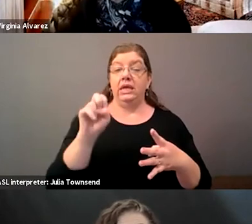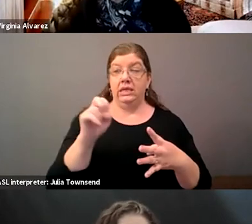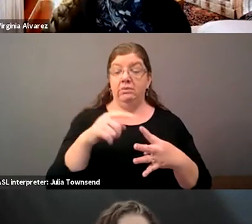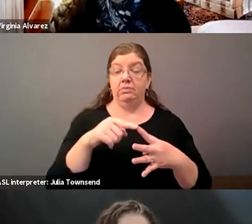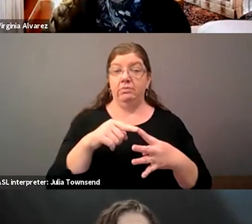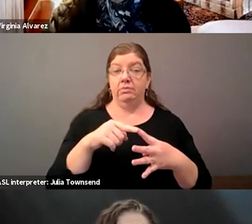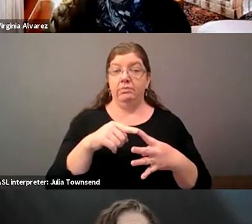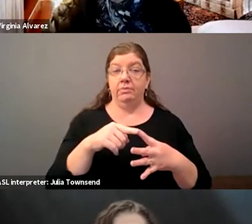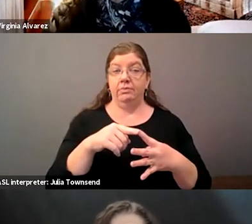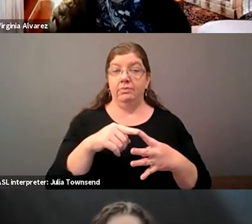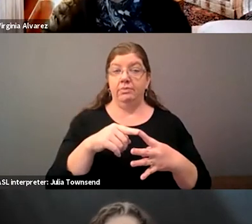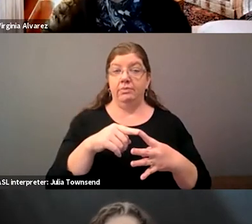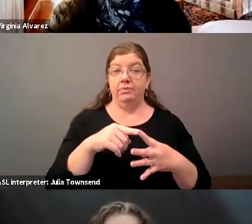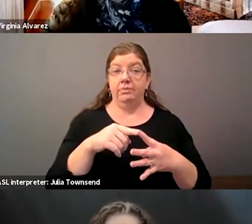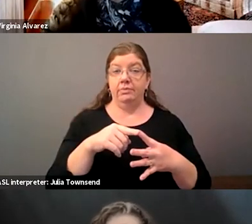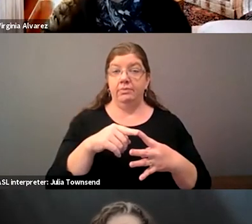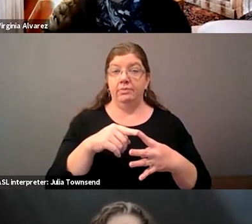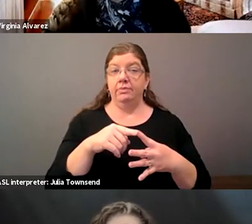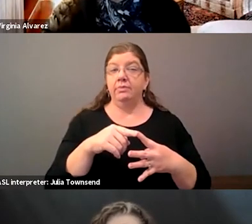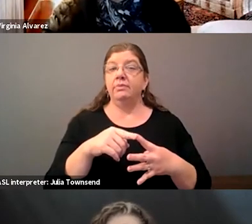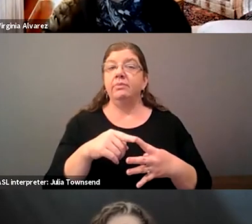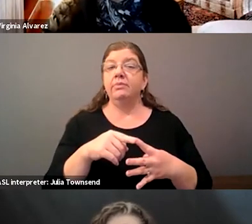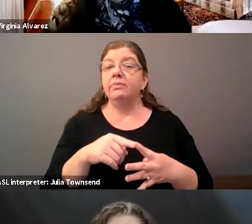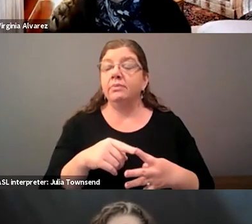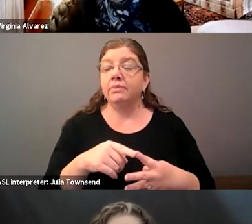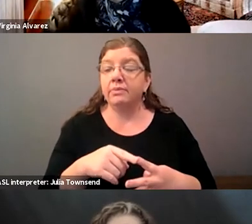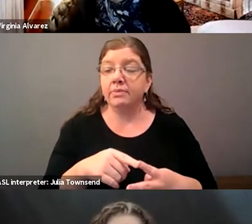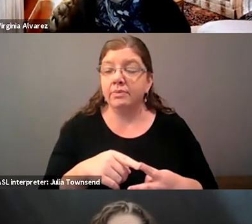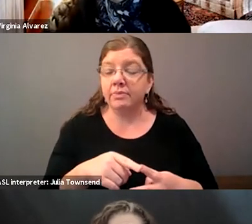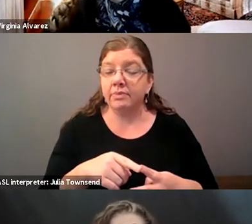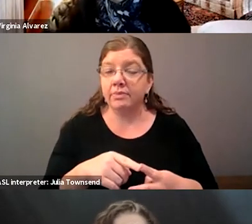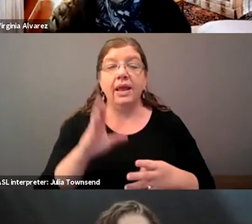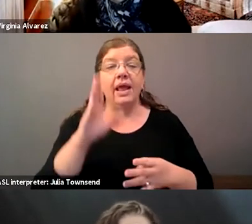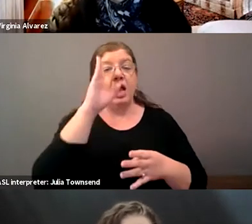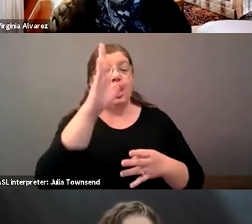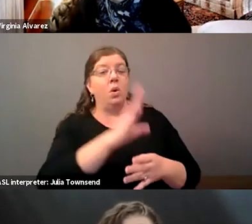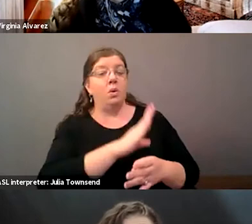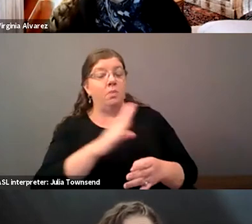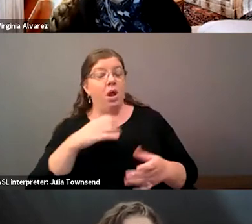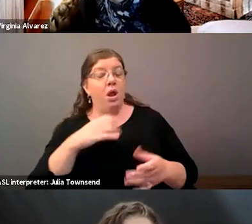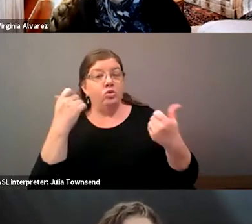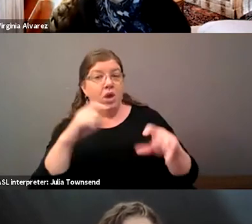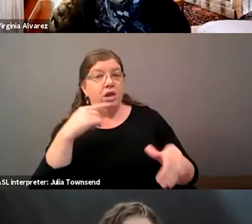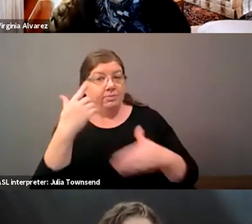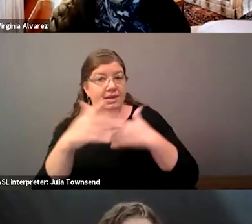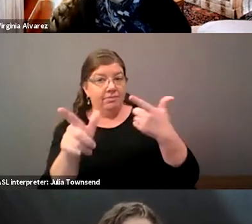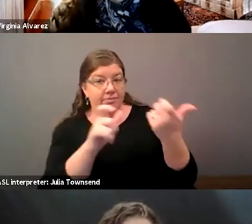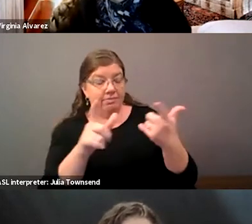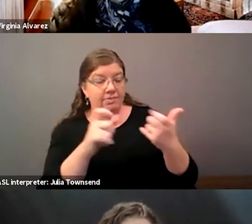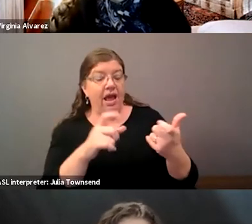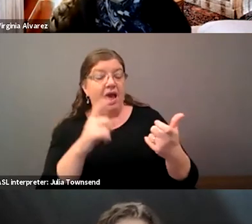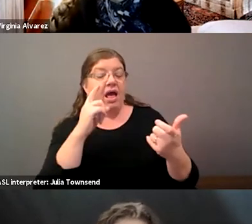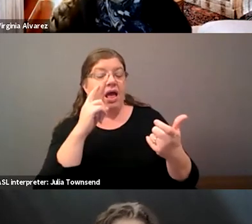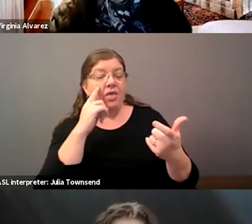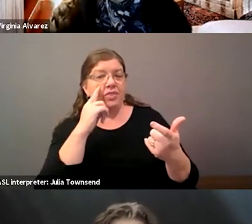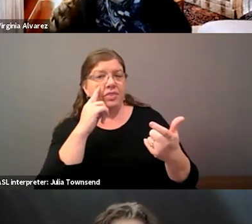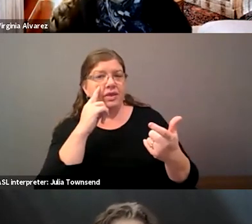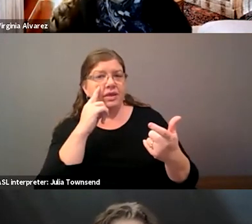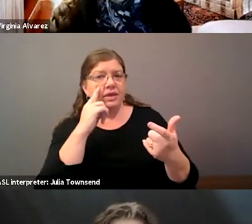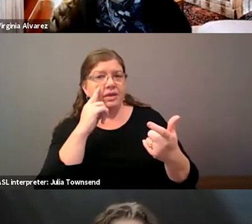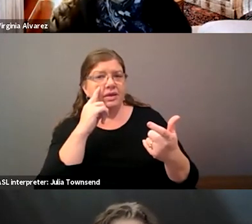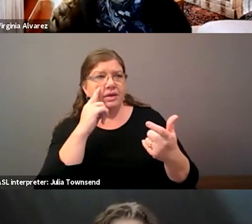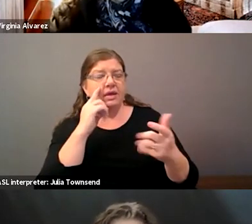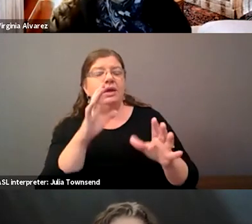hi there sandra and board i i will try to be efficient i think i'm just speaking on a couple of them but i think i'm supposed to just go one by one